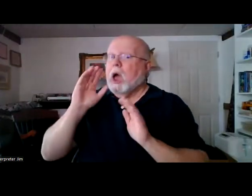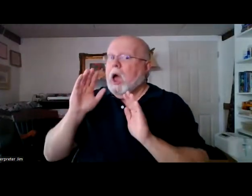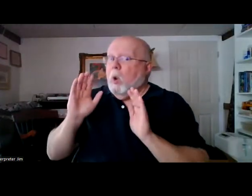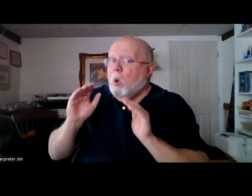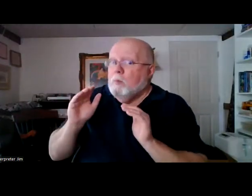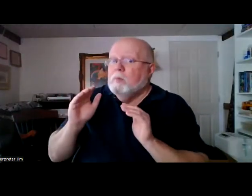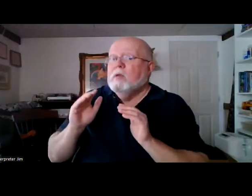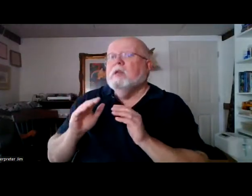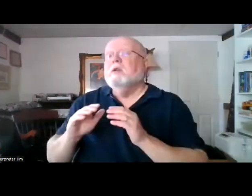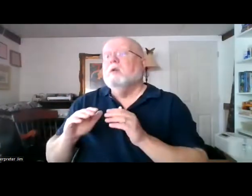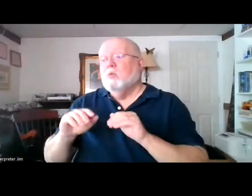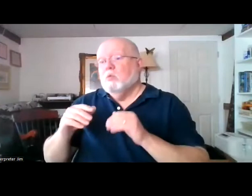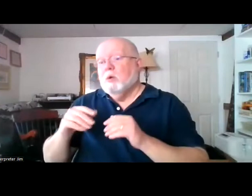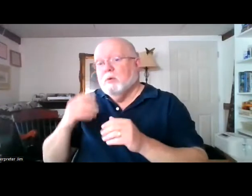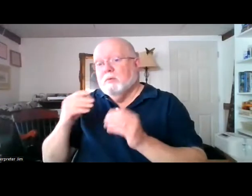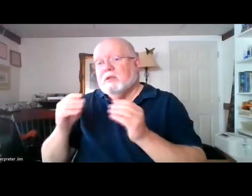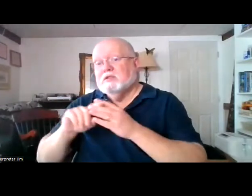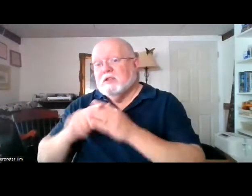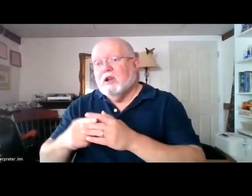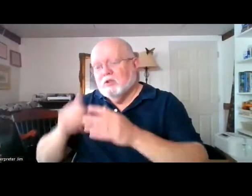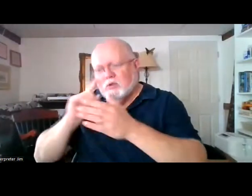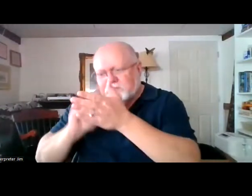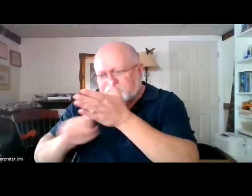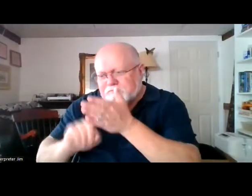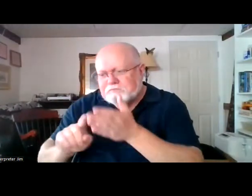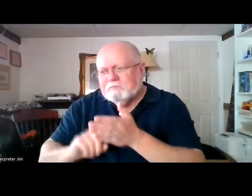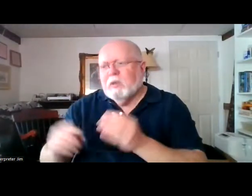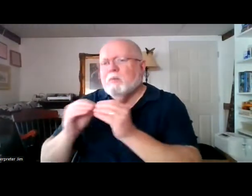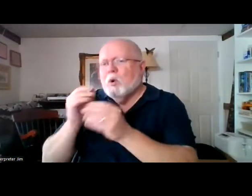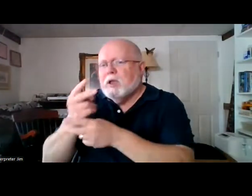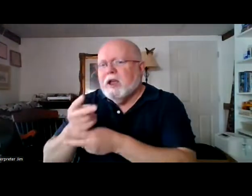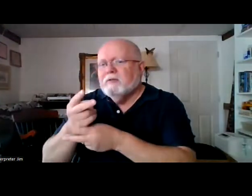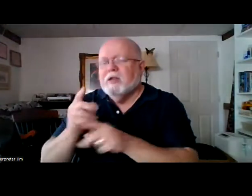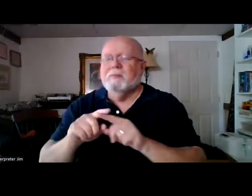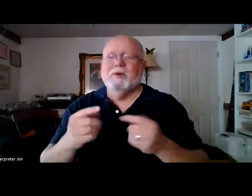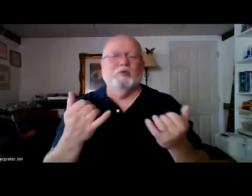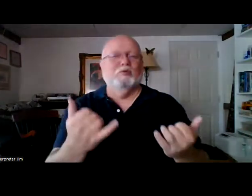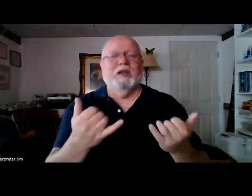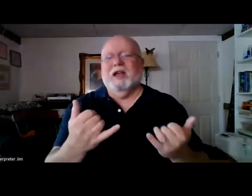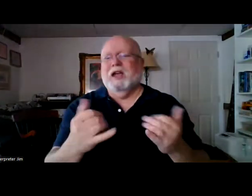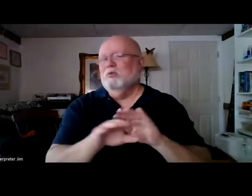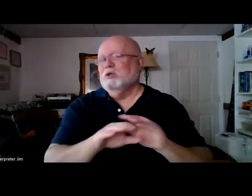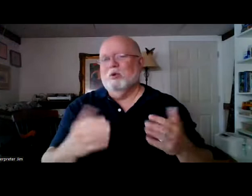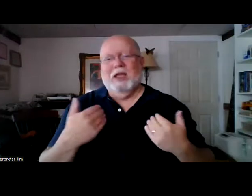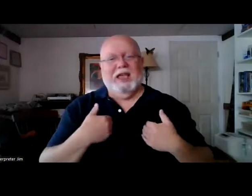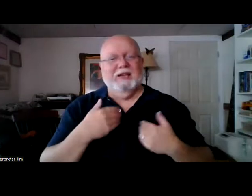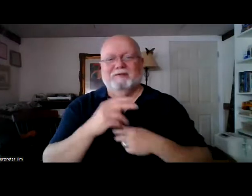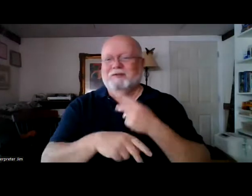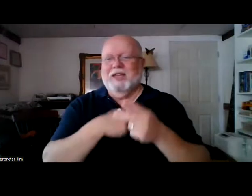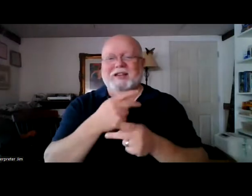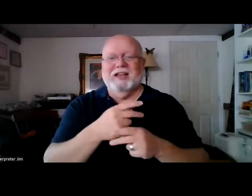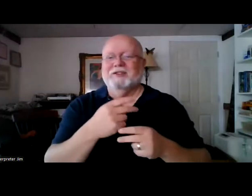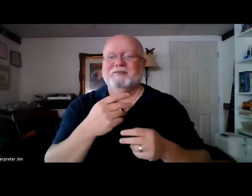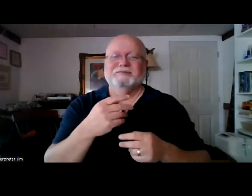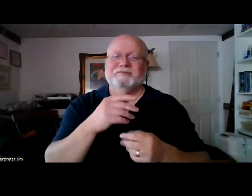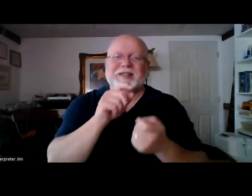be looking at those issues more closely. But again, don't have that level of detail on the group of females or males, to be fair.